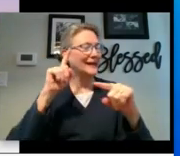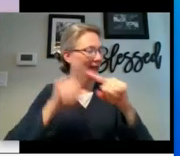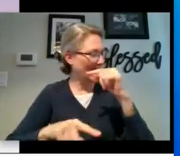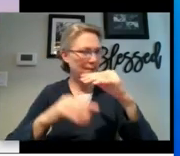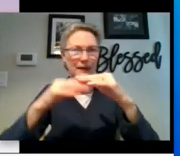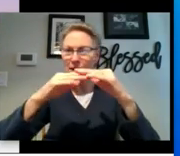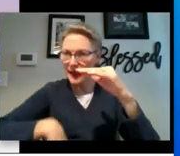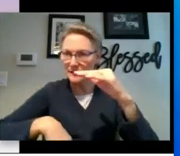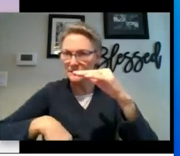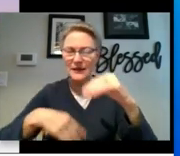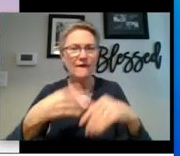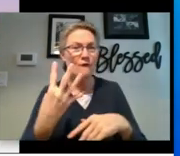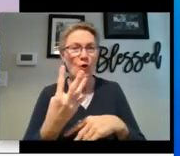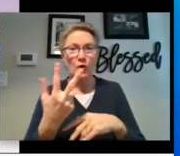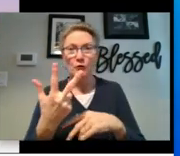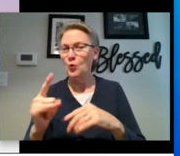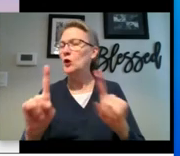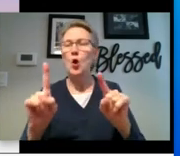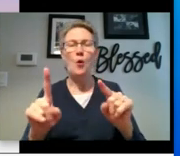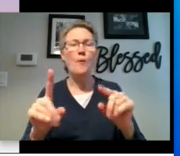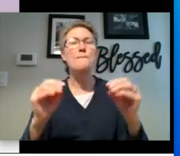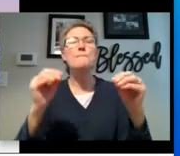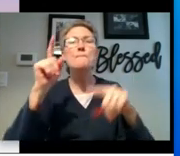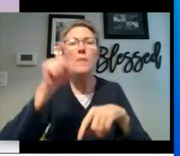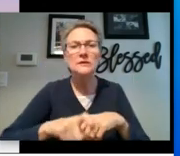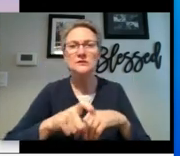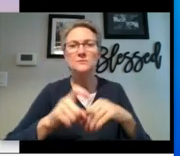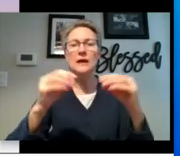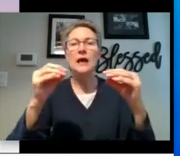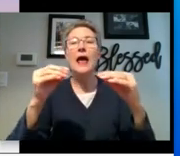can't be 4, 3, 2, 1. Nope, there must be 5.